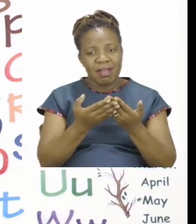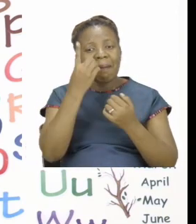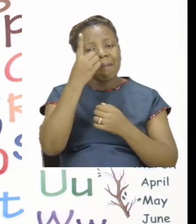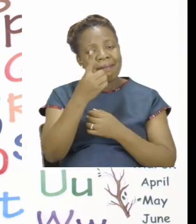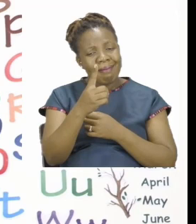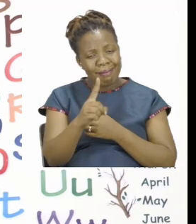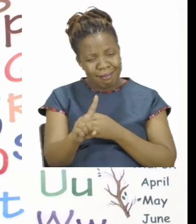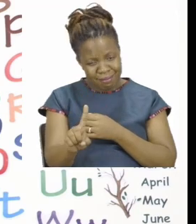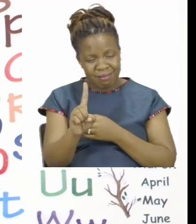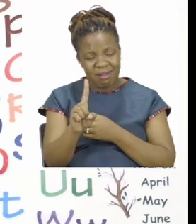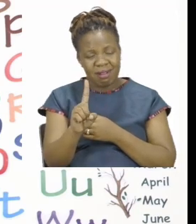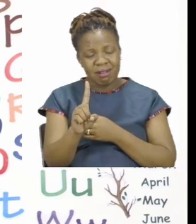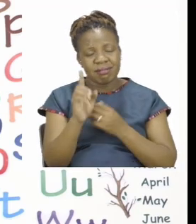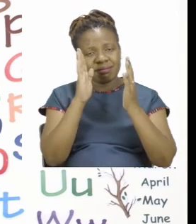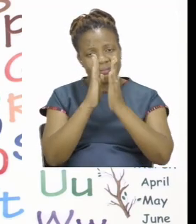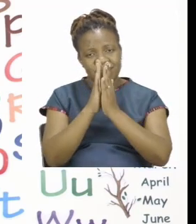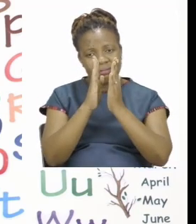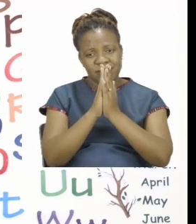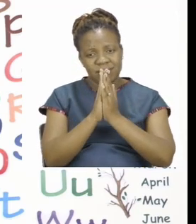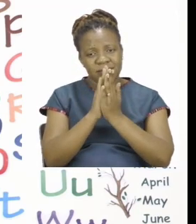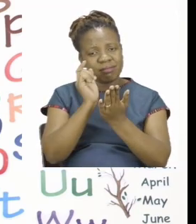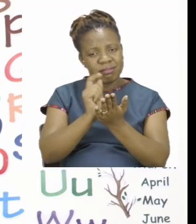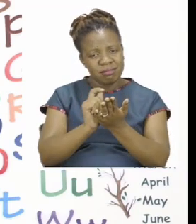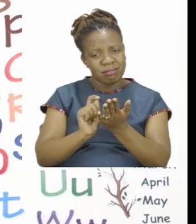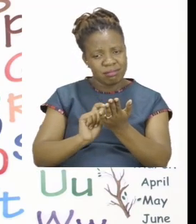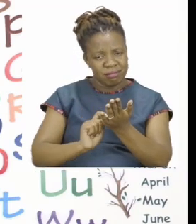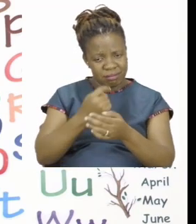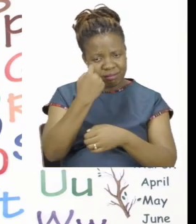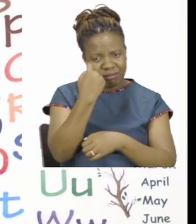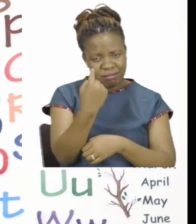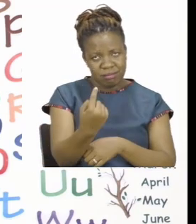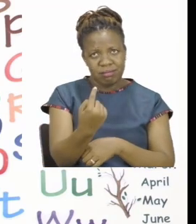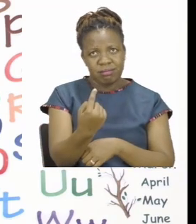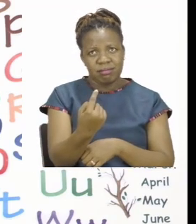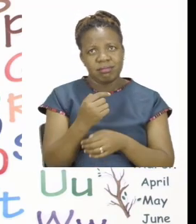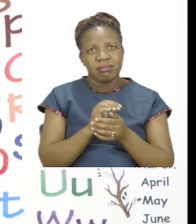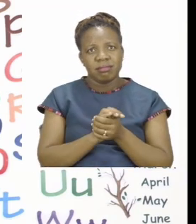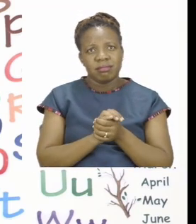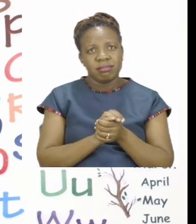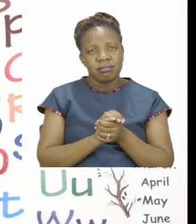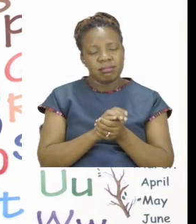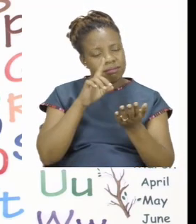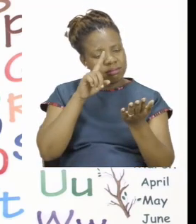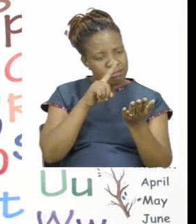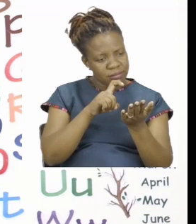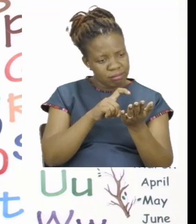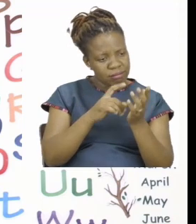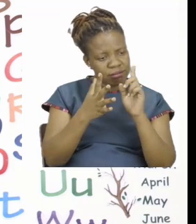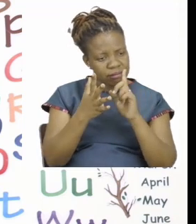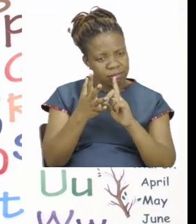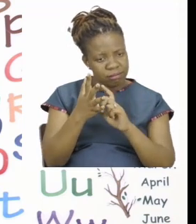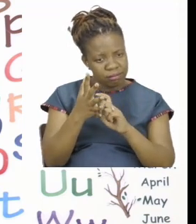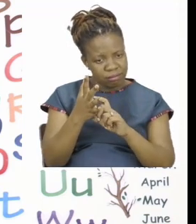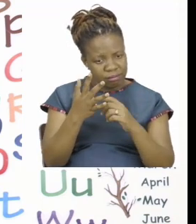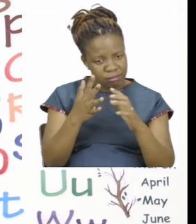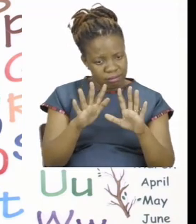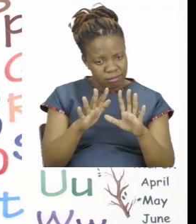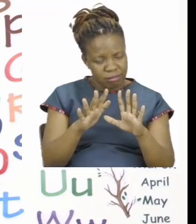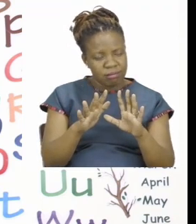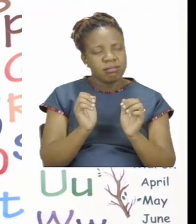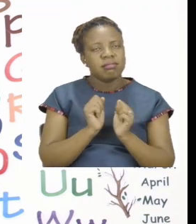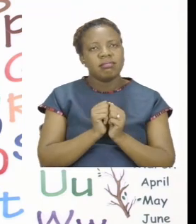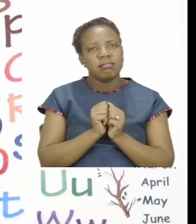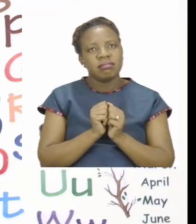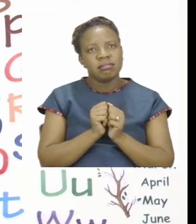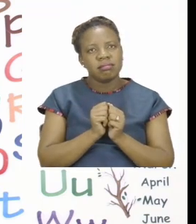yourself. So now that we are done, we need to sanitize. Remember, sanitizing is a big part of our lives right